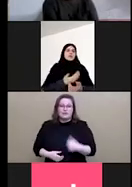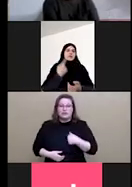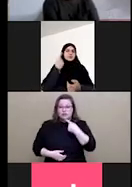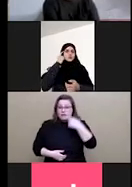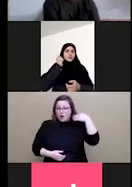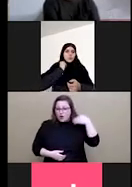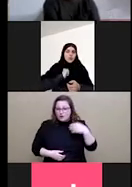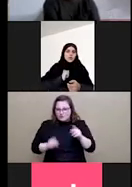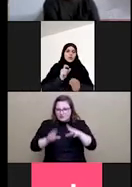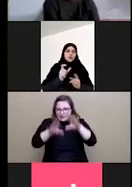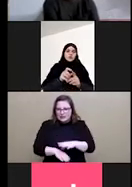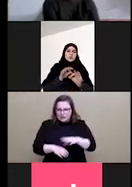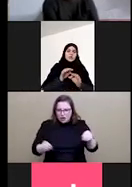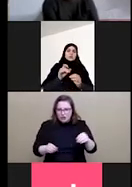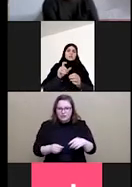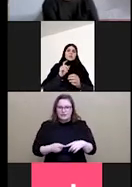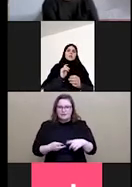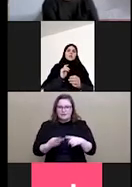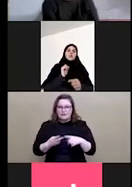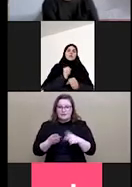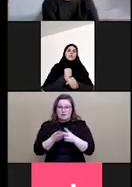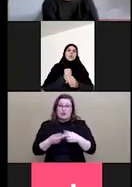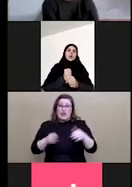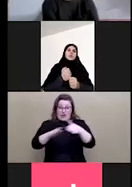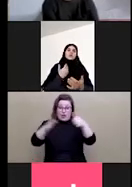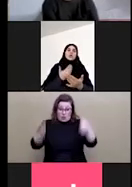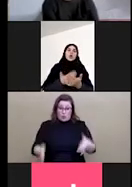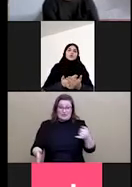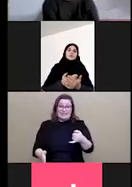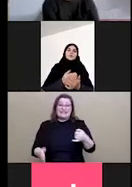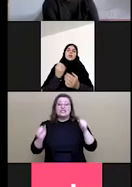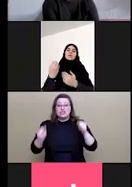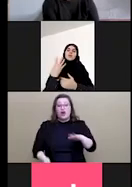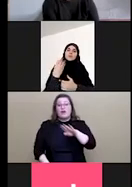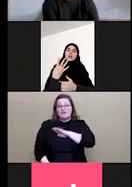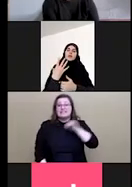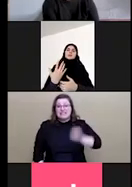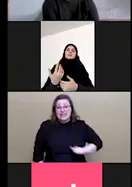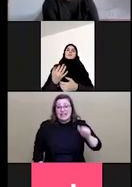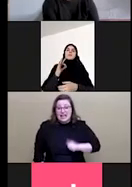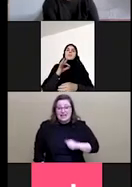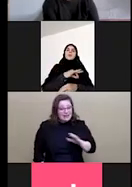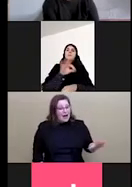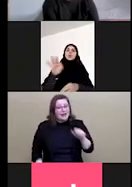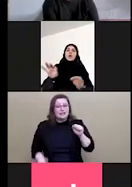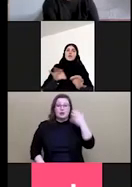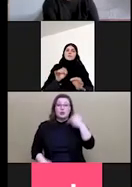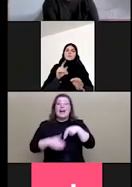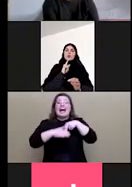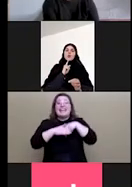about peacebuilding projects accessible to all persons with disabilities,